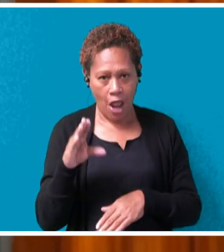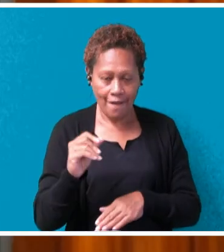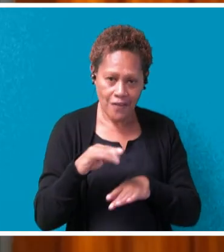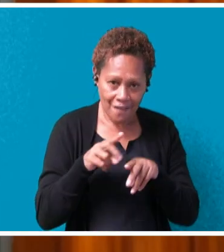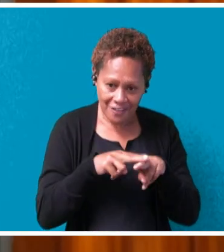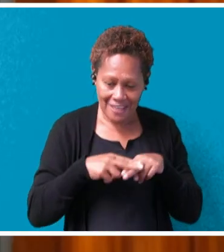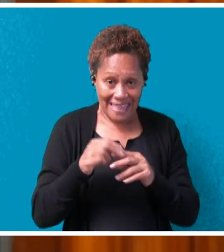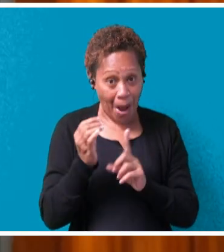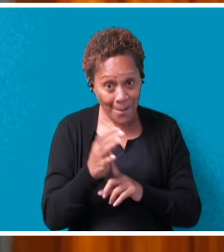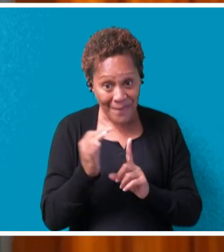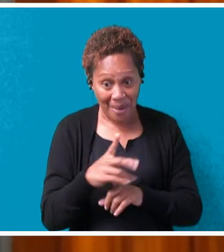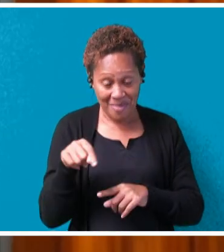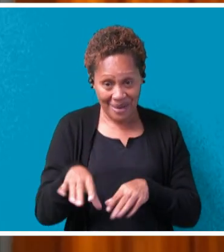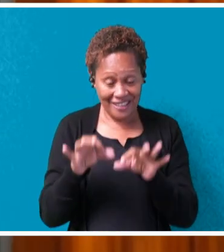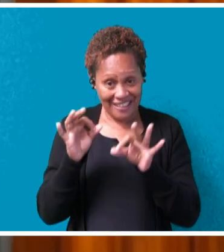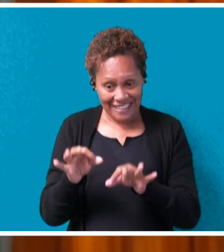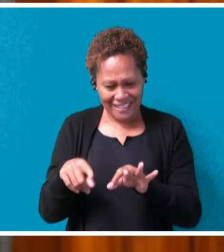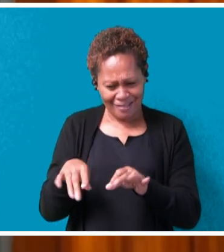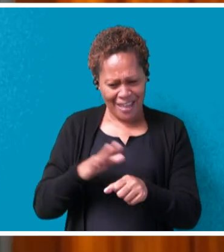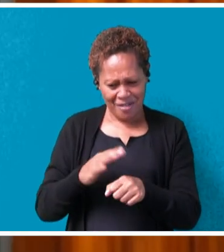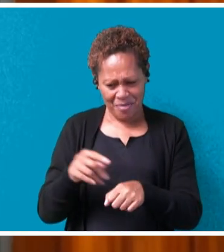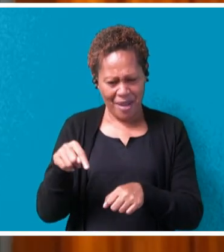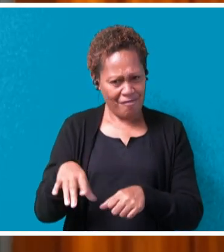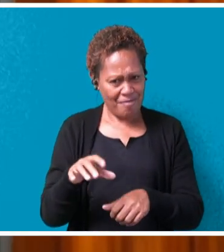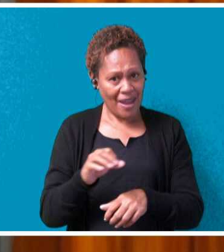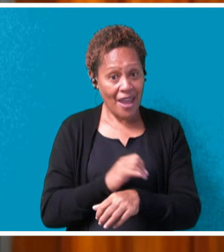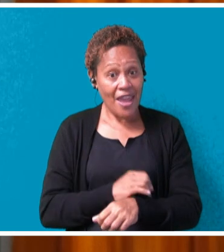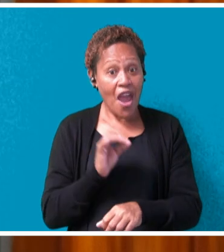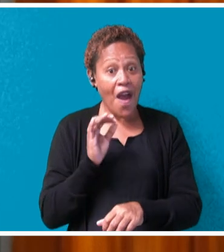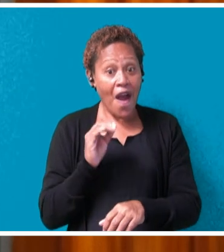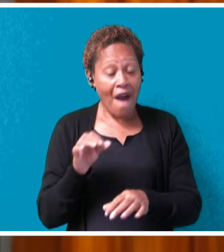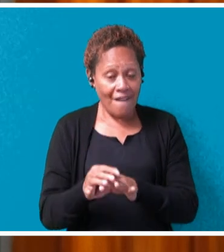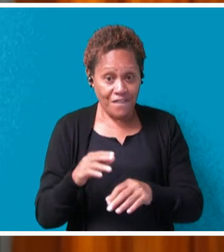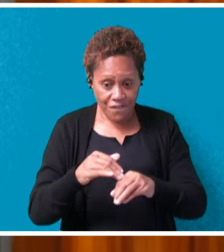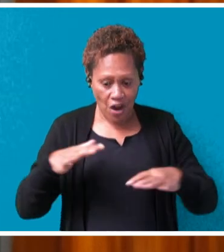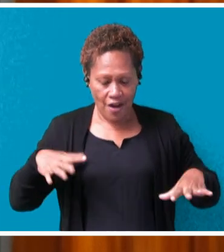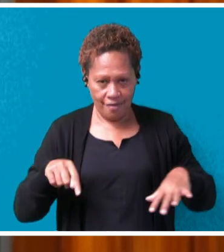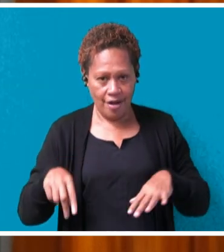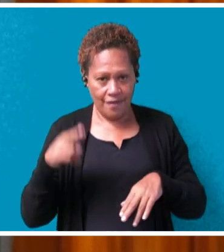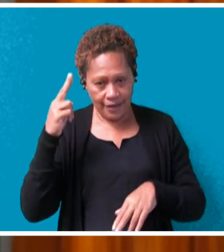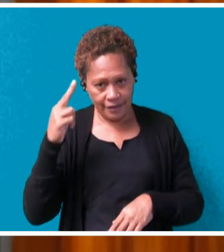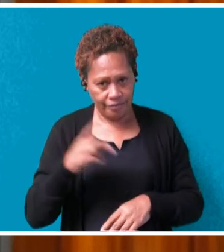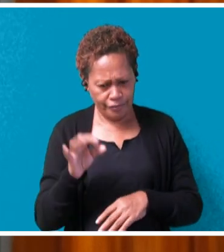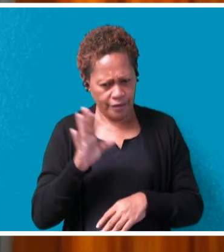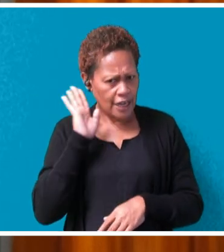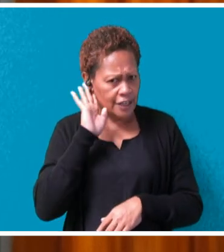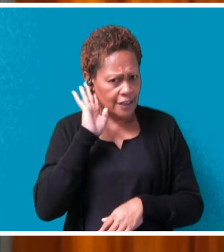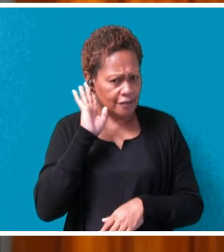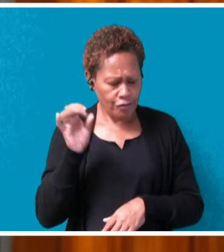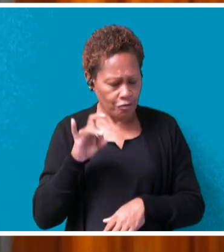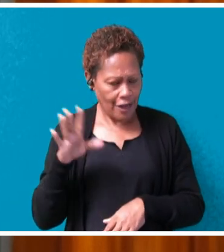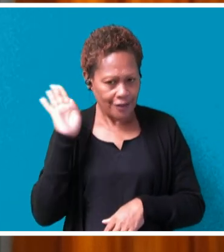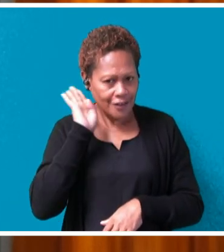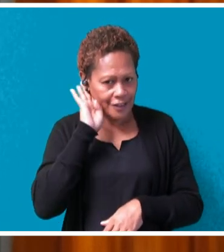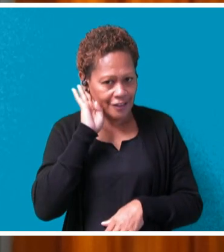important decision-making forum of our nation. This responsibility cannot be fulfilled without listening. It cannot be